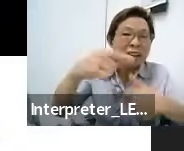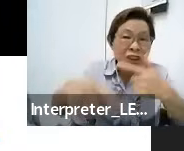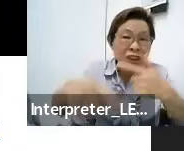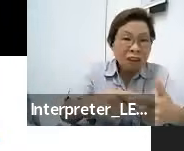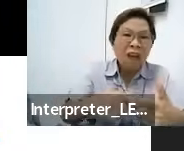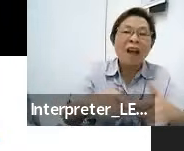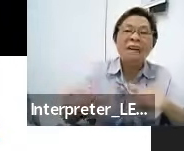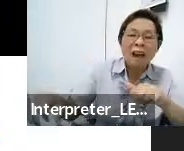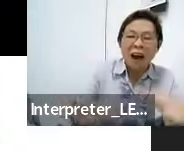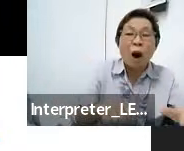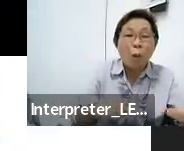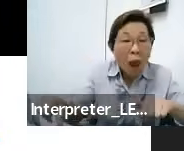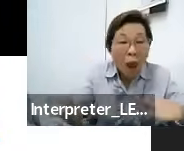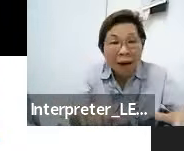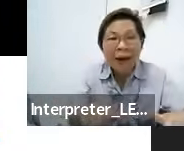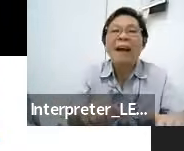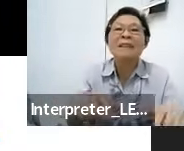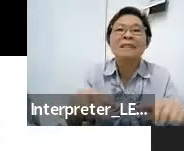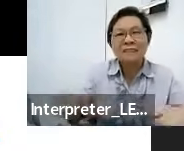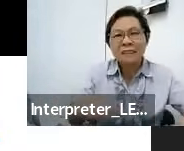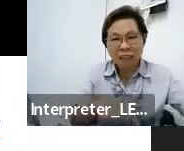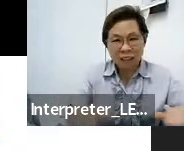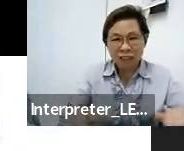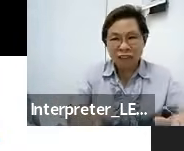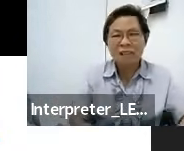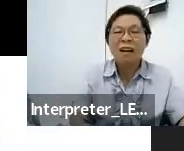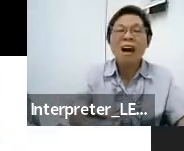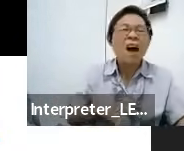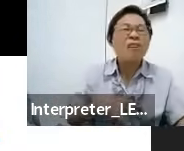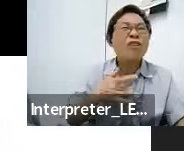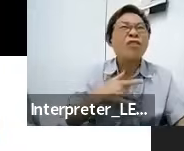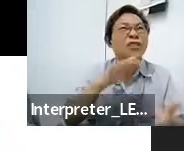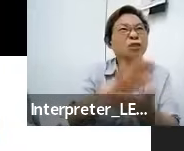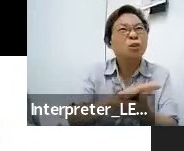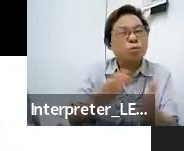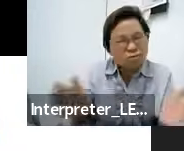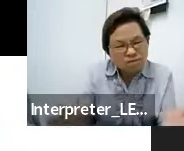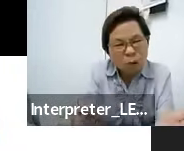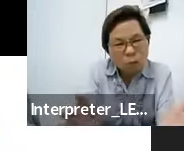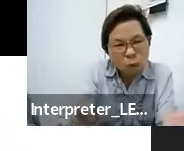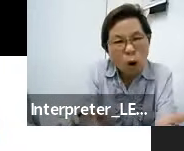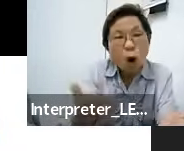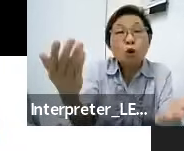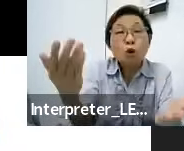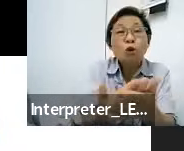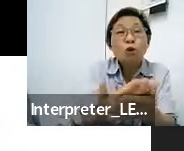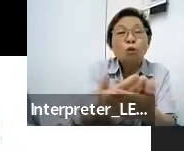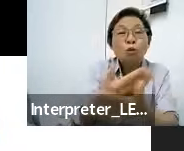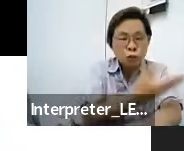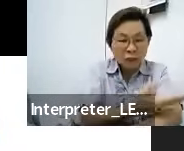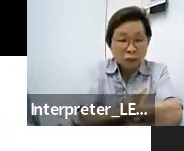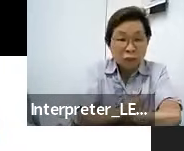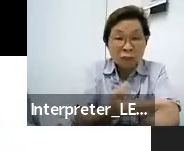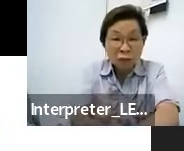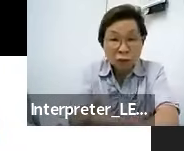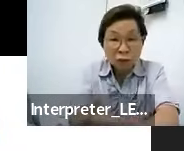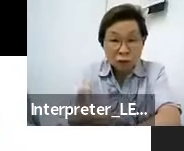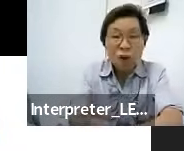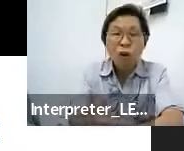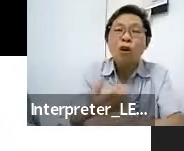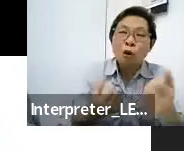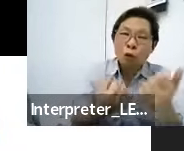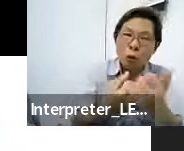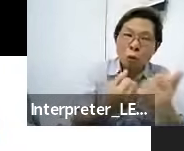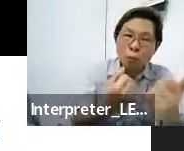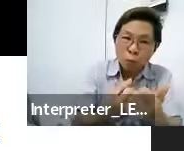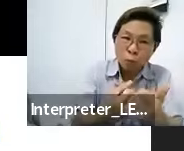for our responsibility. I feel the school should encourage and nurture a new generation of environmentally aware young people and ready to contribute into a